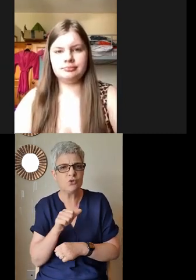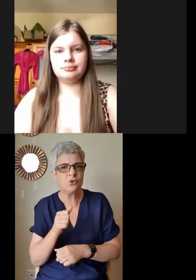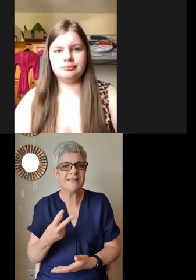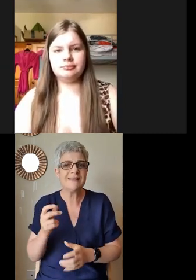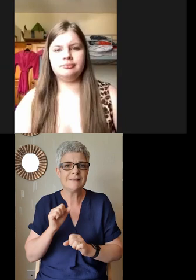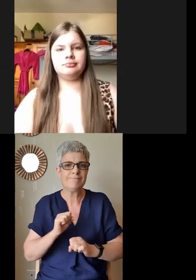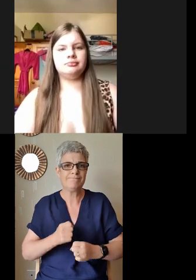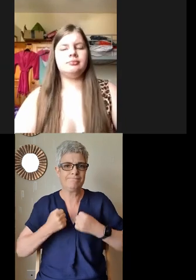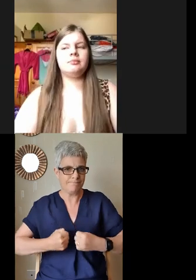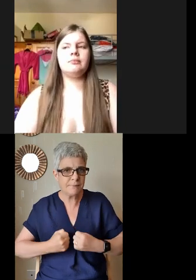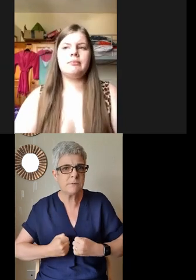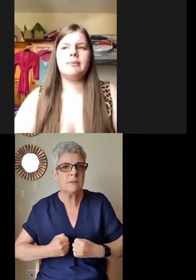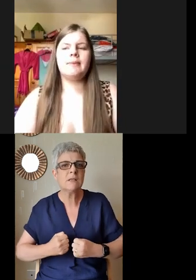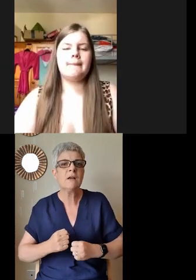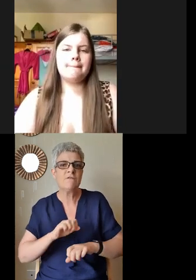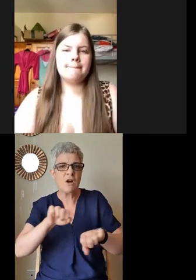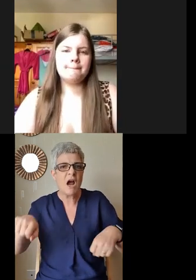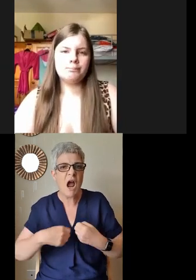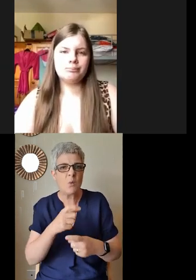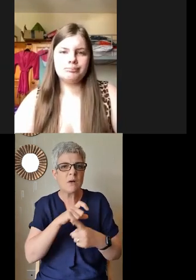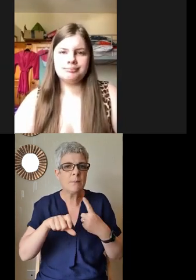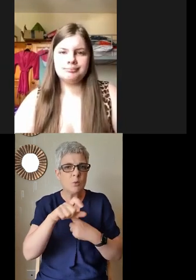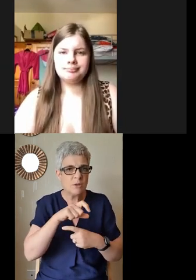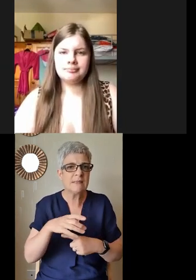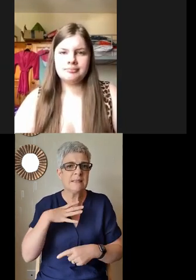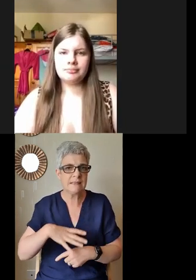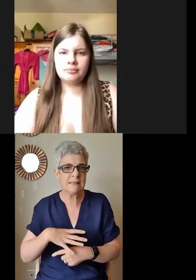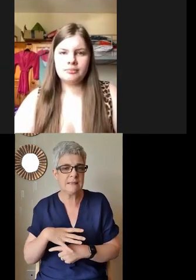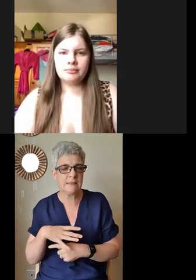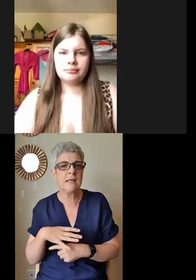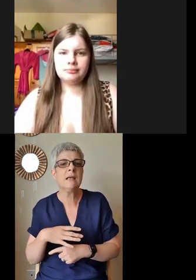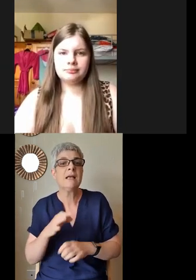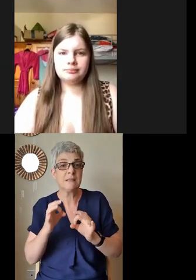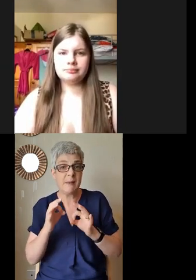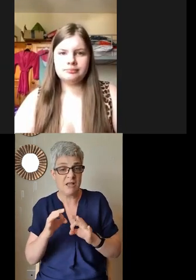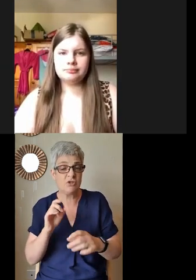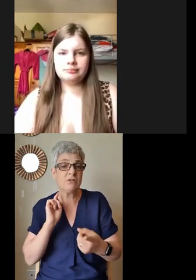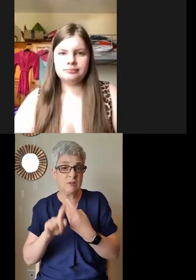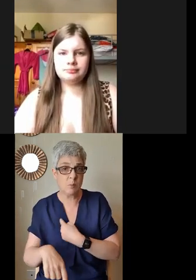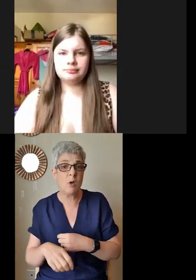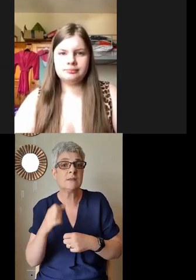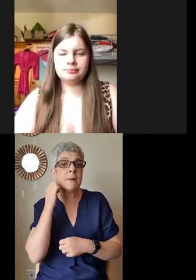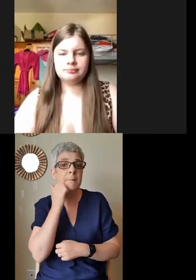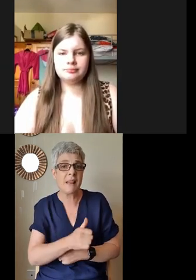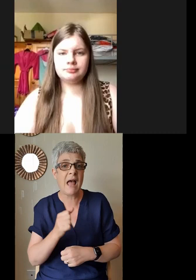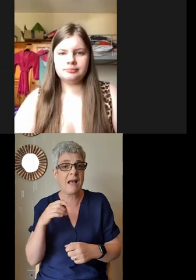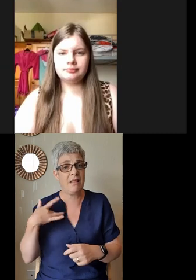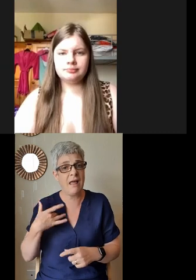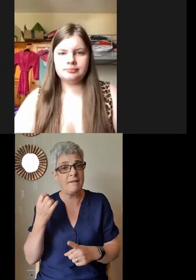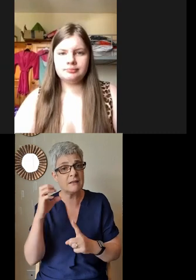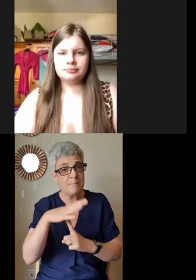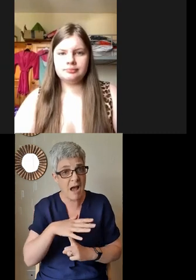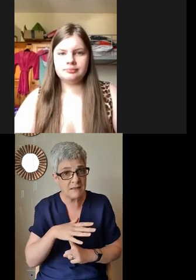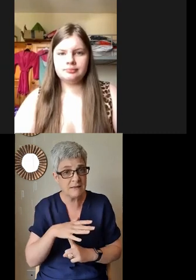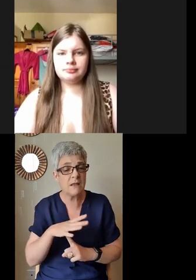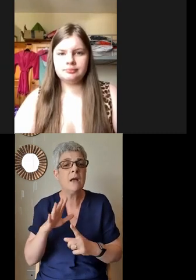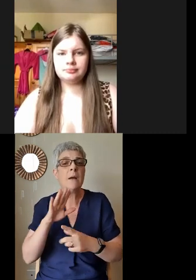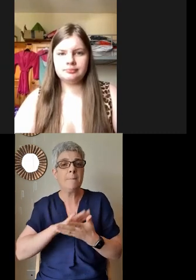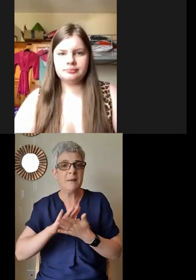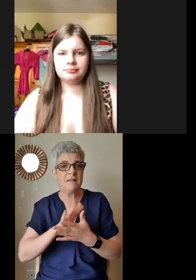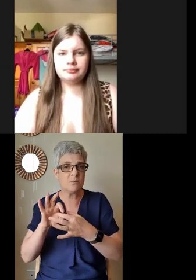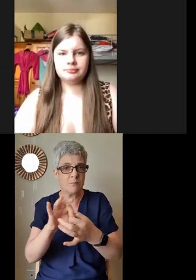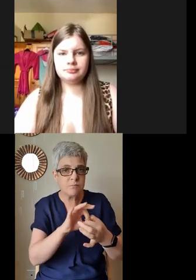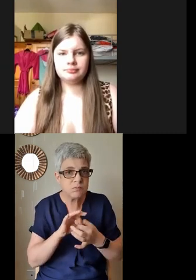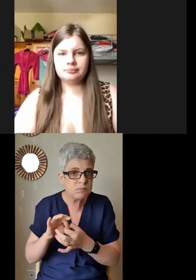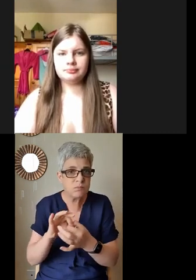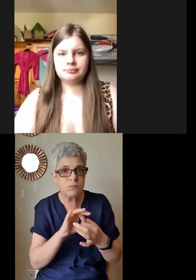up for our communities in need, especially in response to the Black Lives Matter movement, that we'd be good allies for those fighting